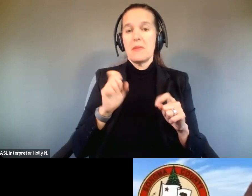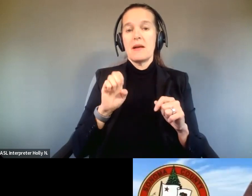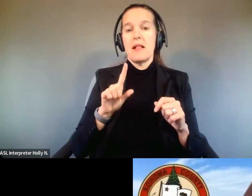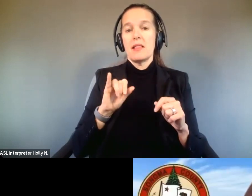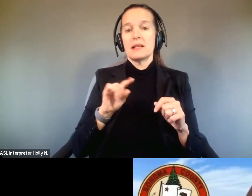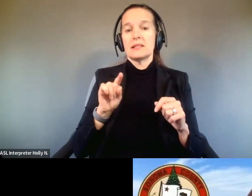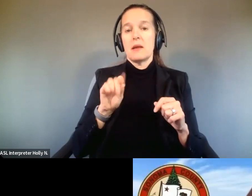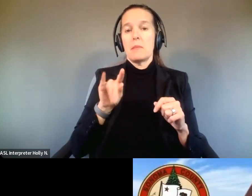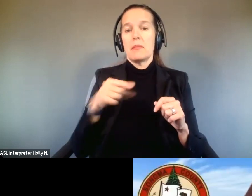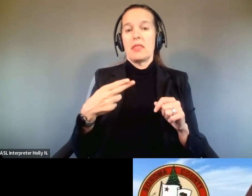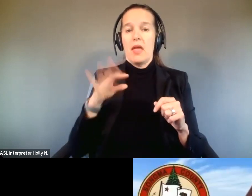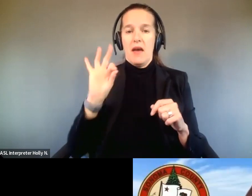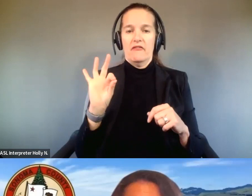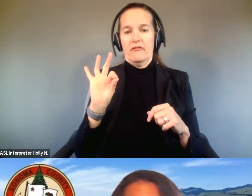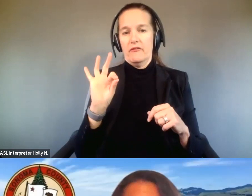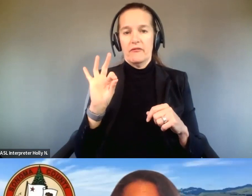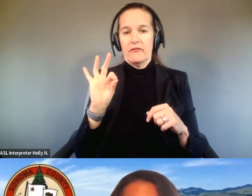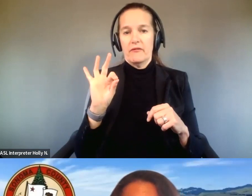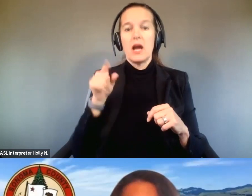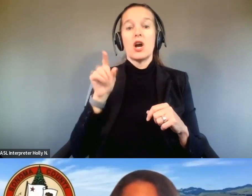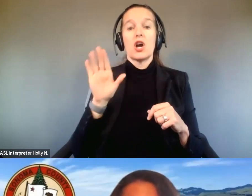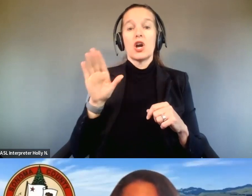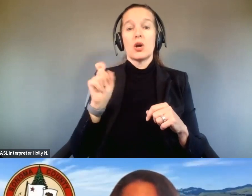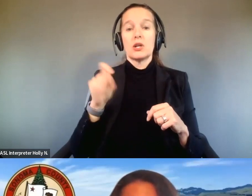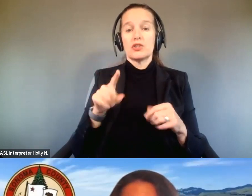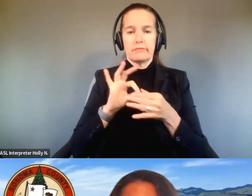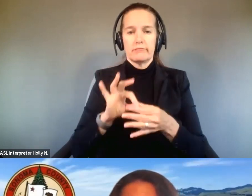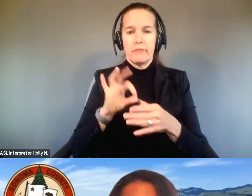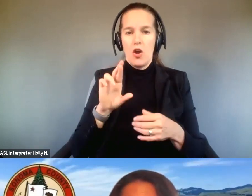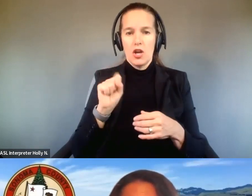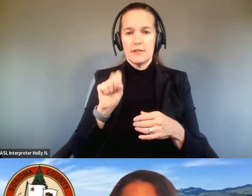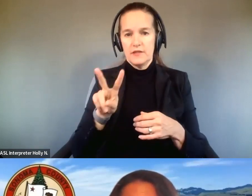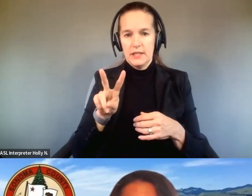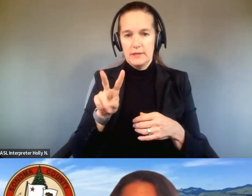Elizabeth F., who has a question about RSV, and she says